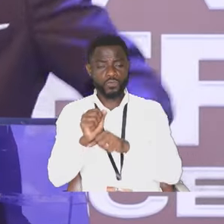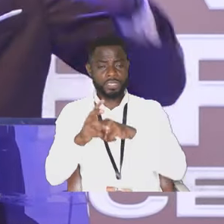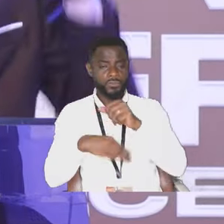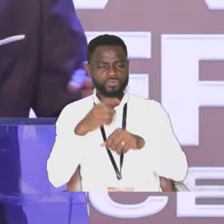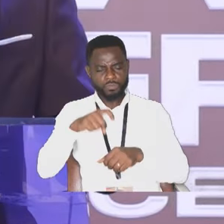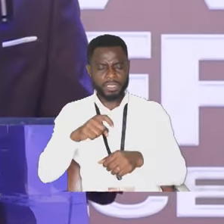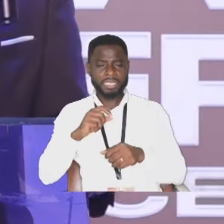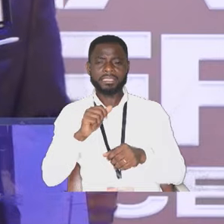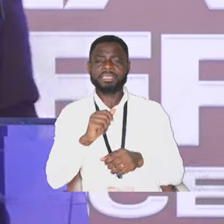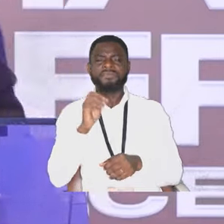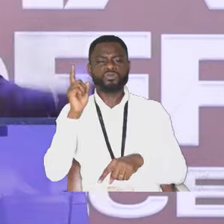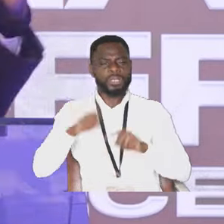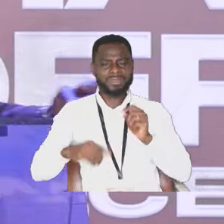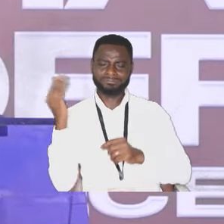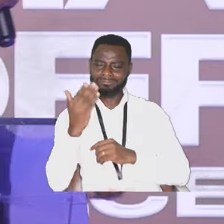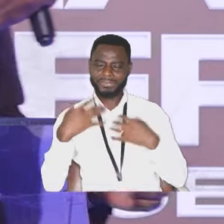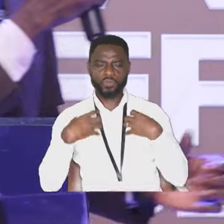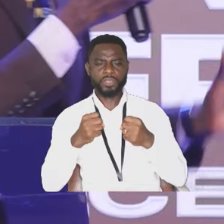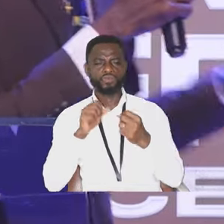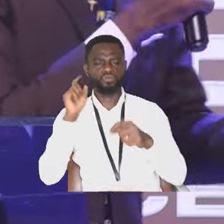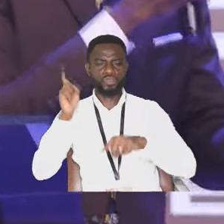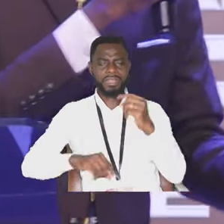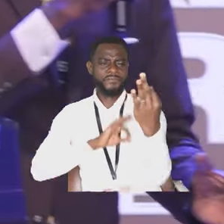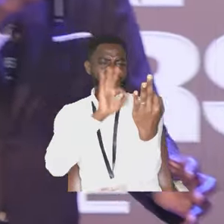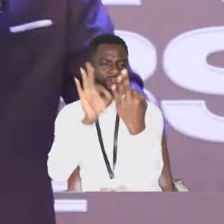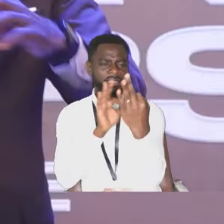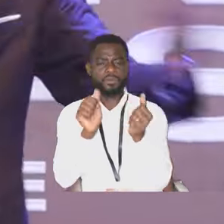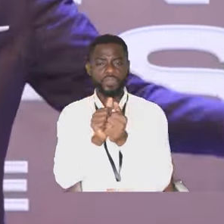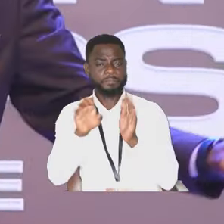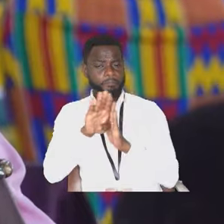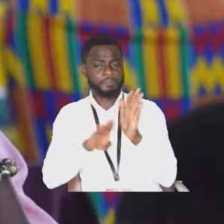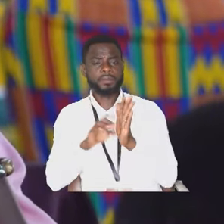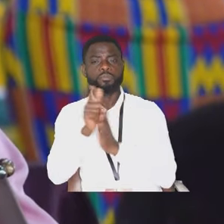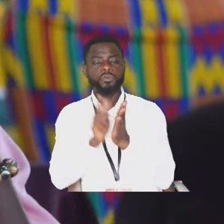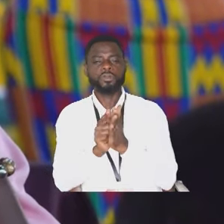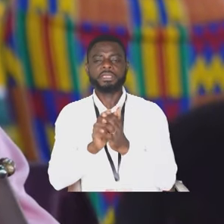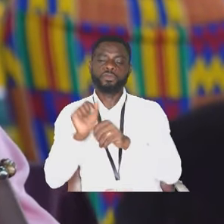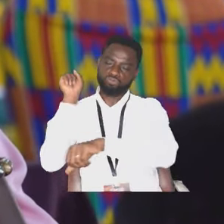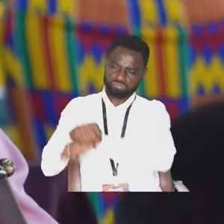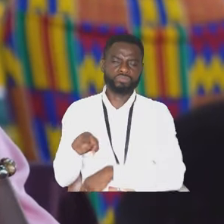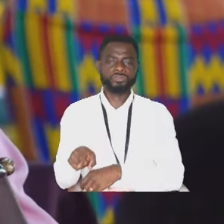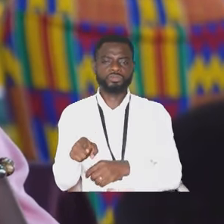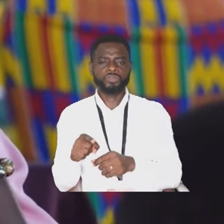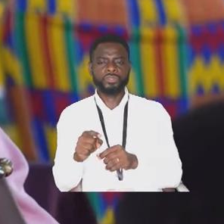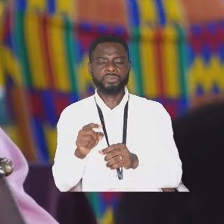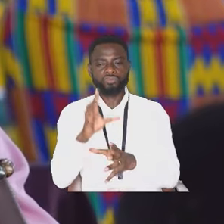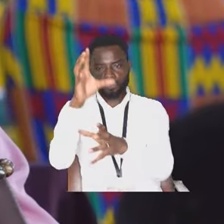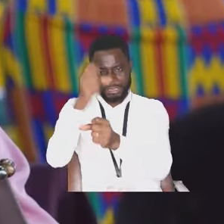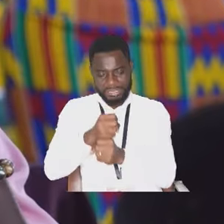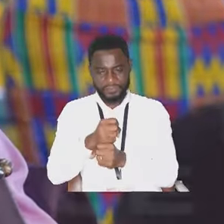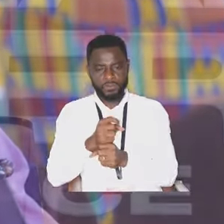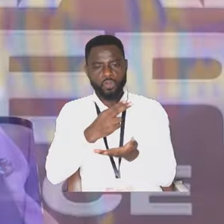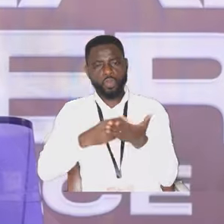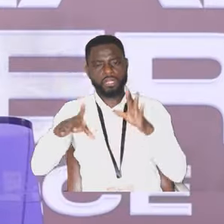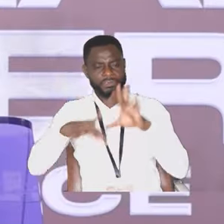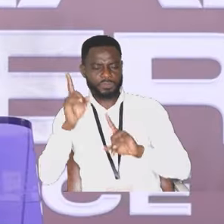can't articulate yourself well and you can't face them with biblical principles, they will overwhelm you. So go receive that spirit and then